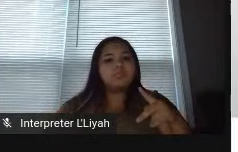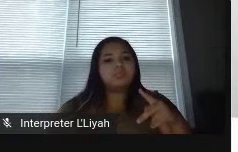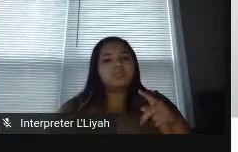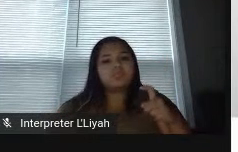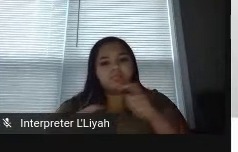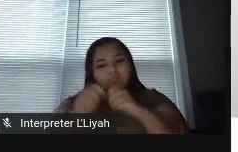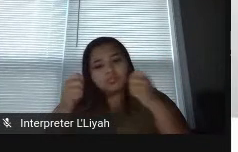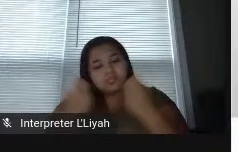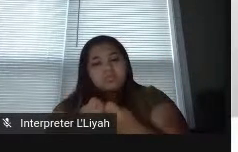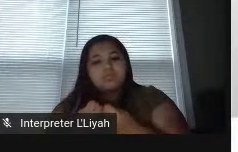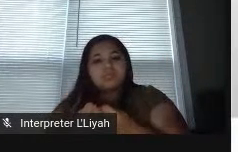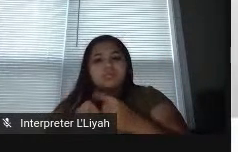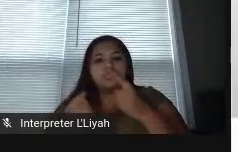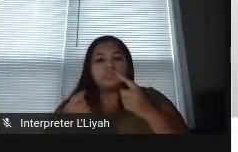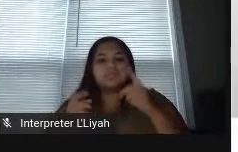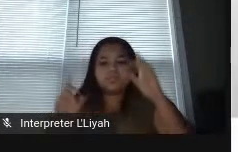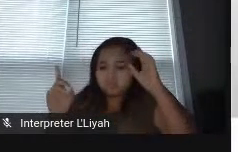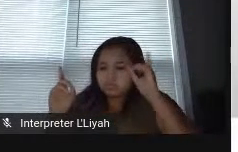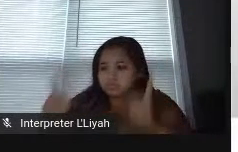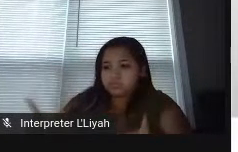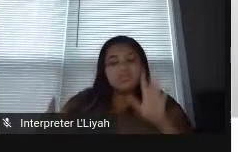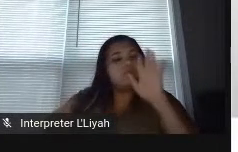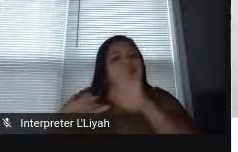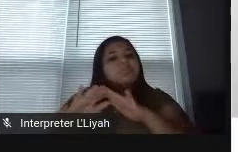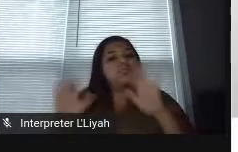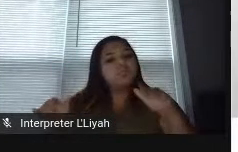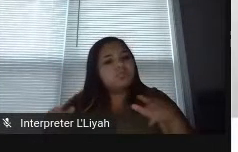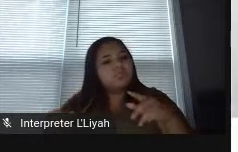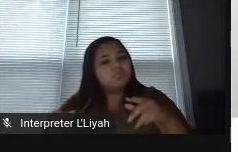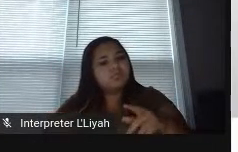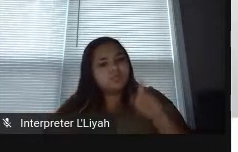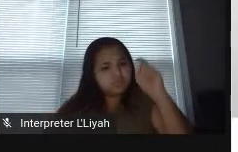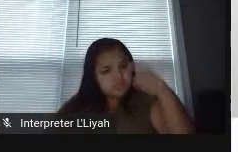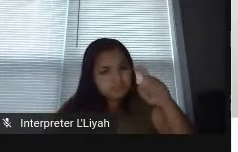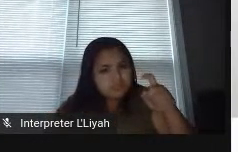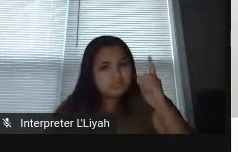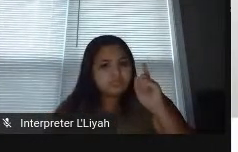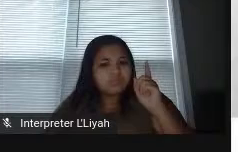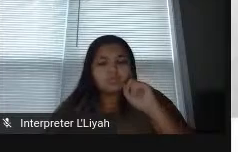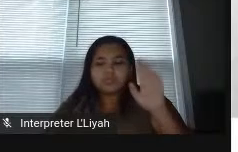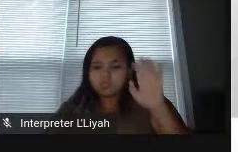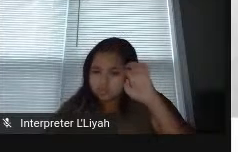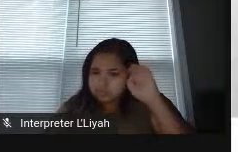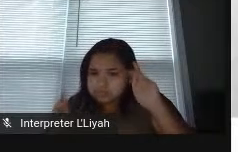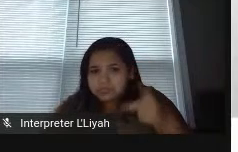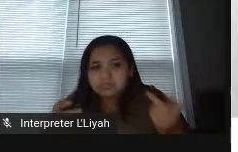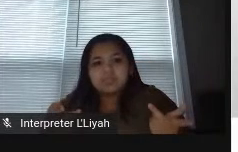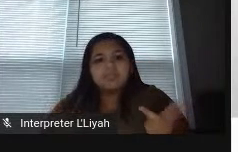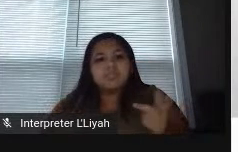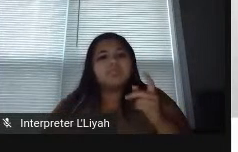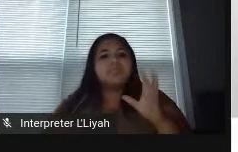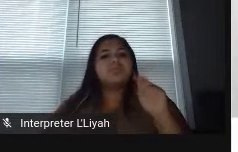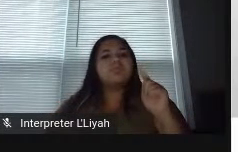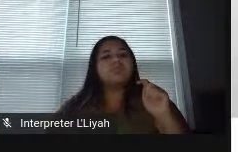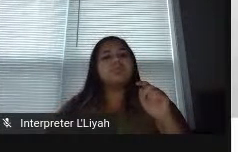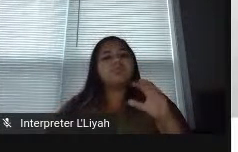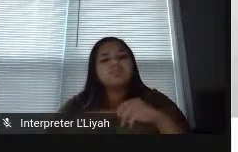IEP team decides if your child is qualified for an IEP at